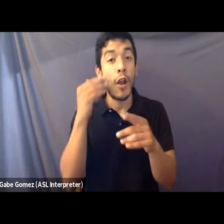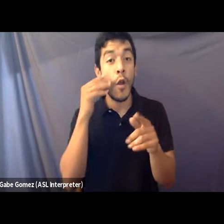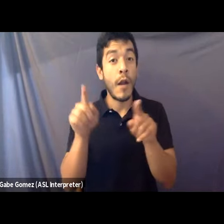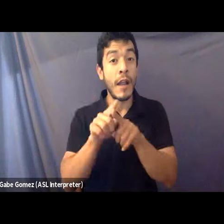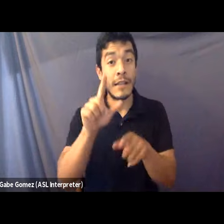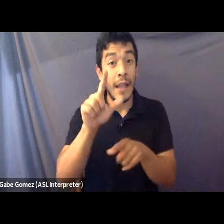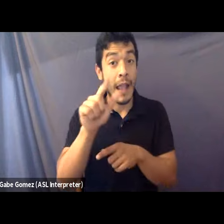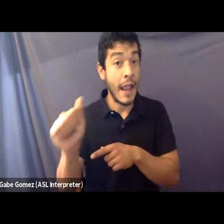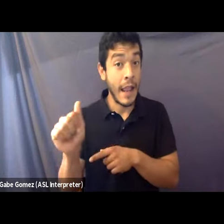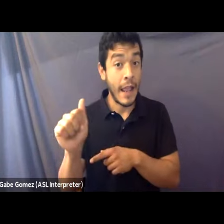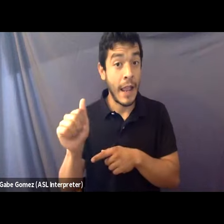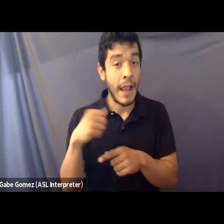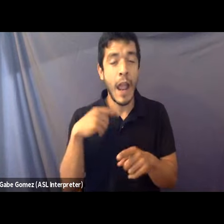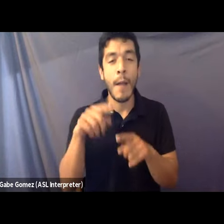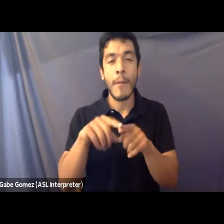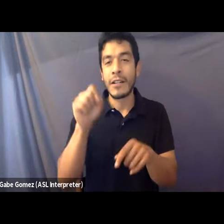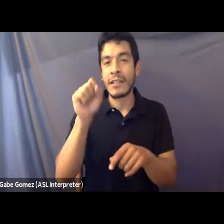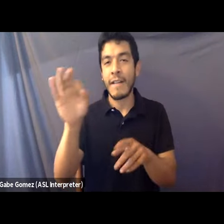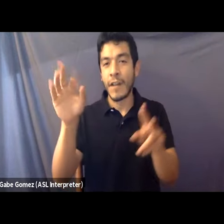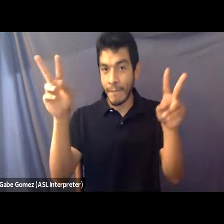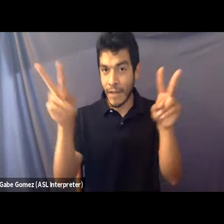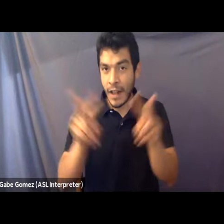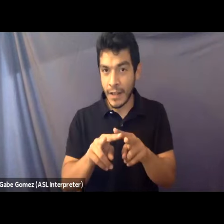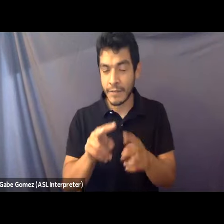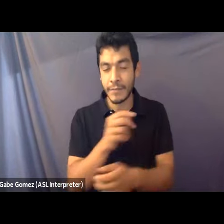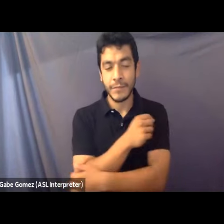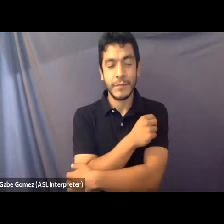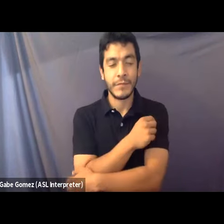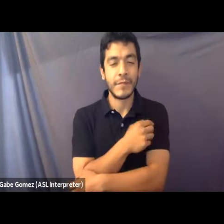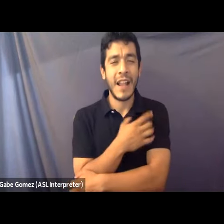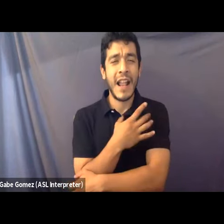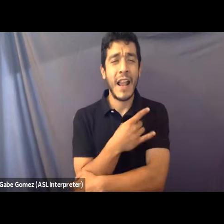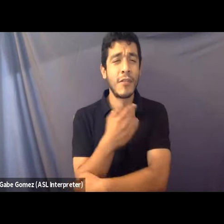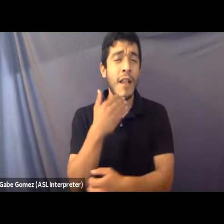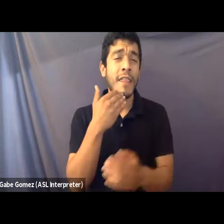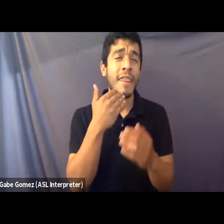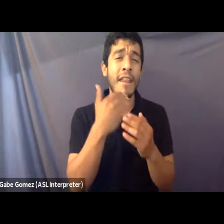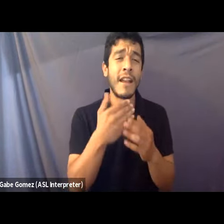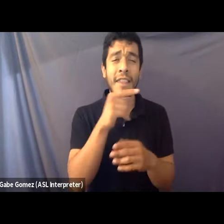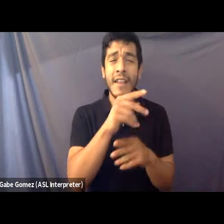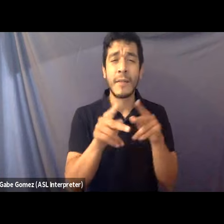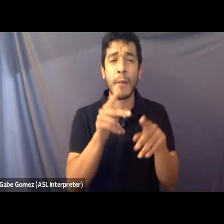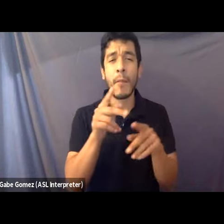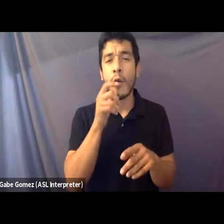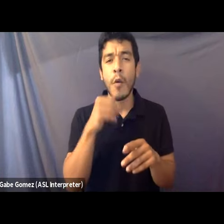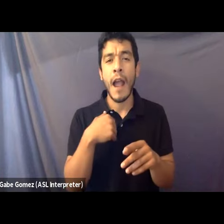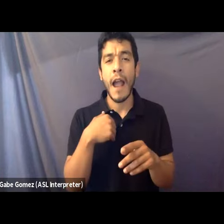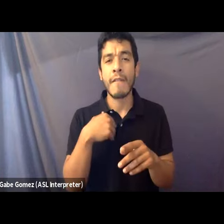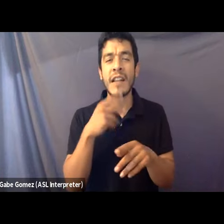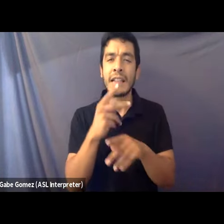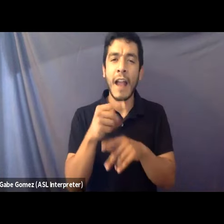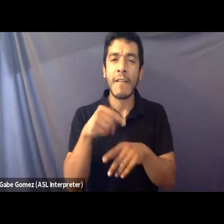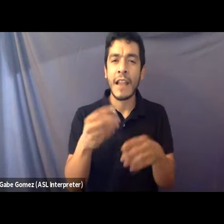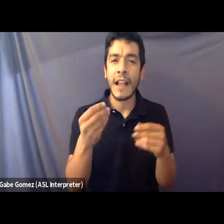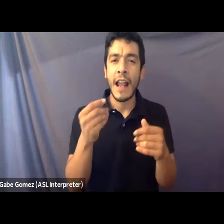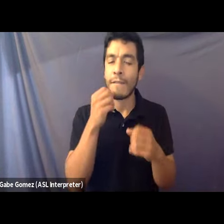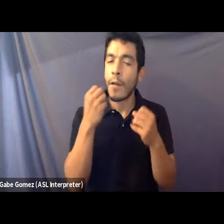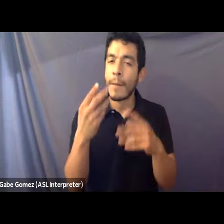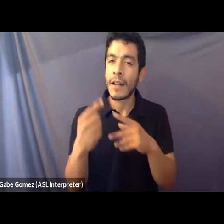in the San Fernando Valley. We'd like to thank these people who have been stewards of this land for generations.